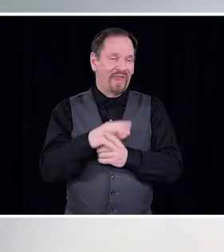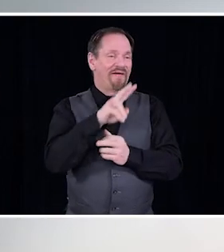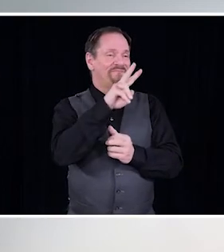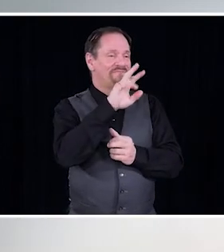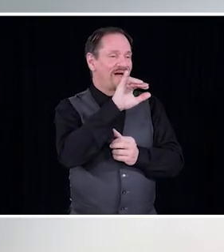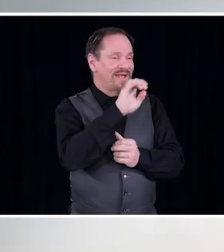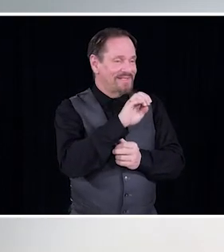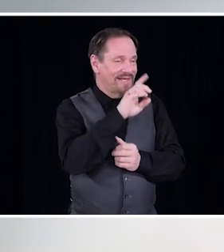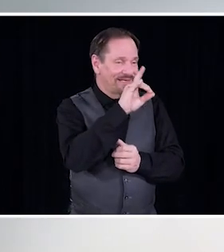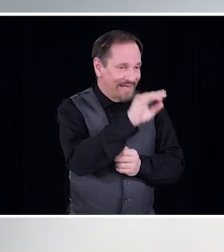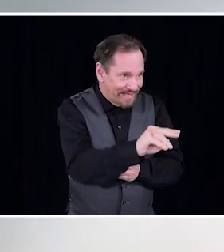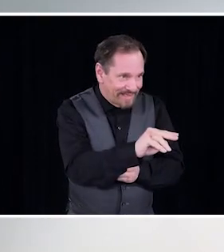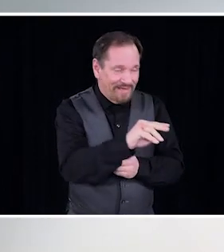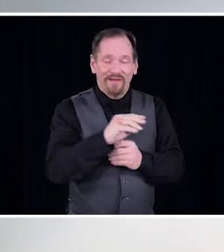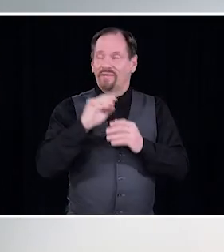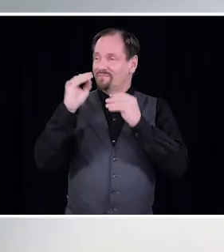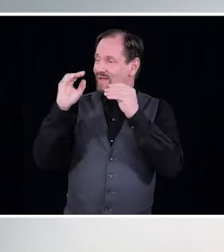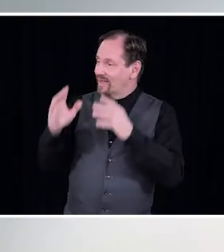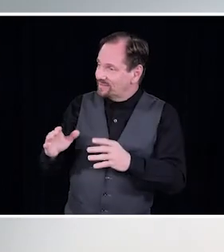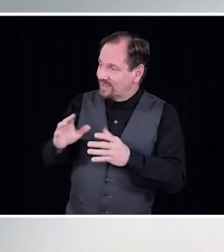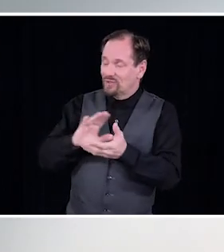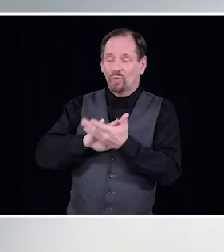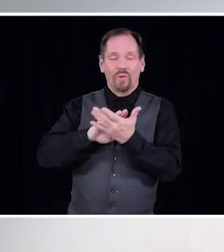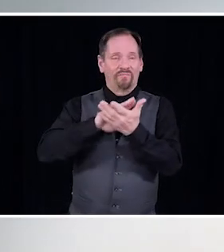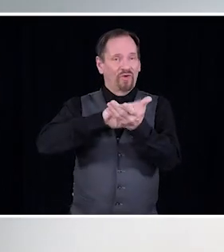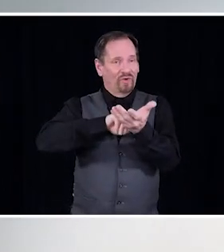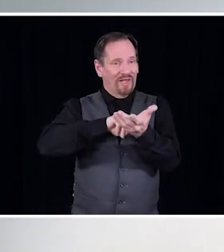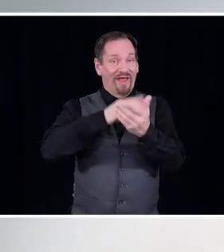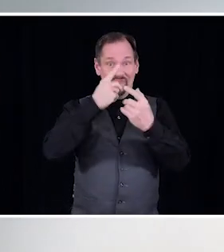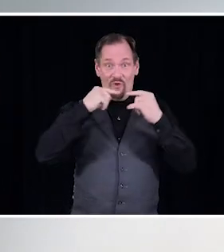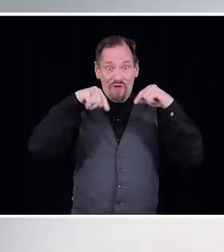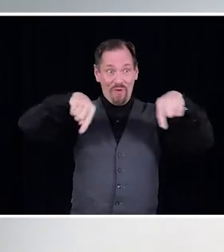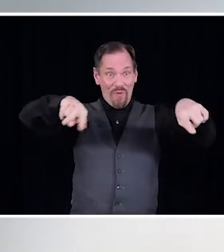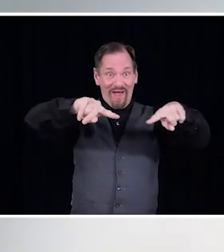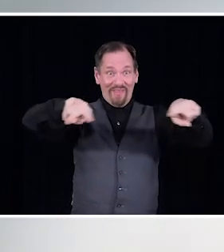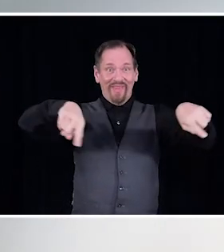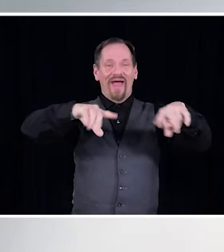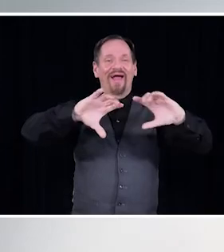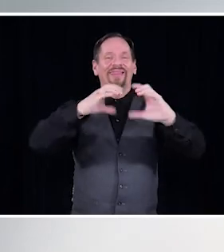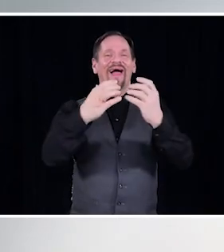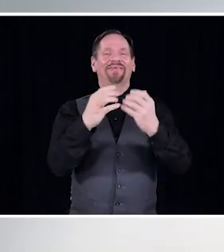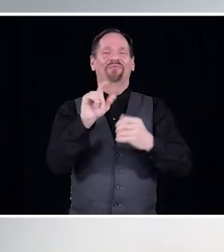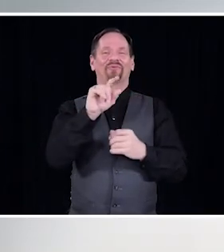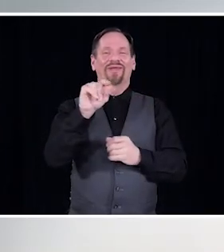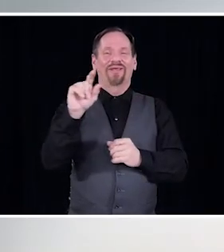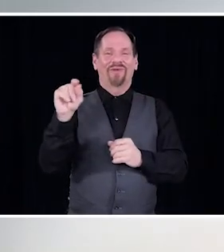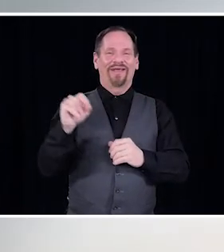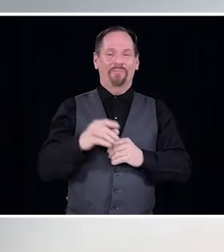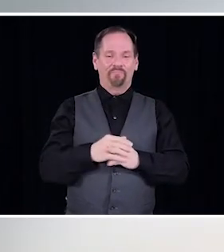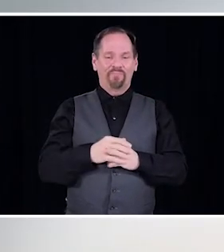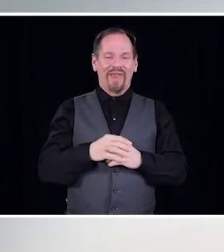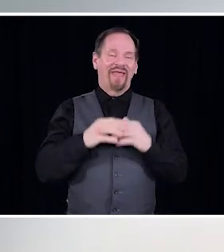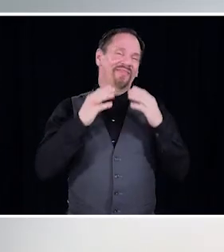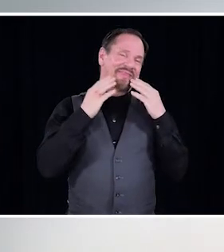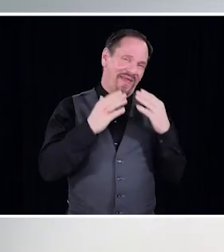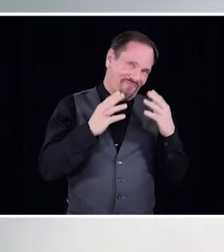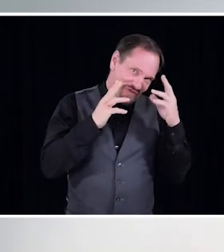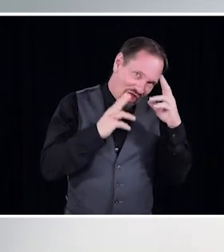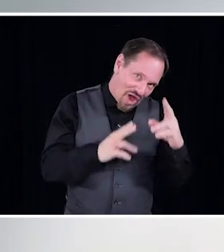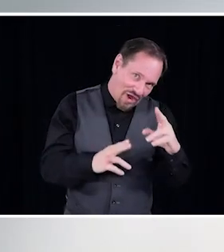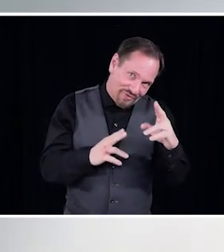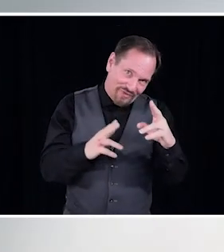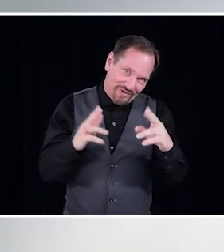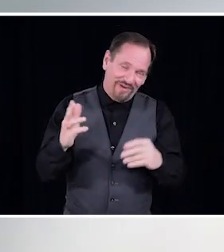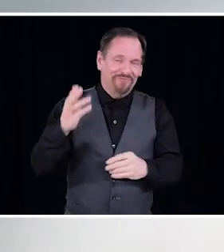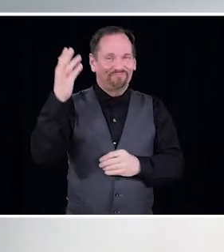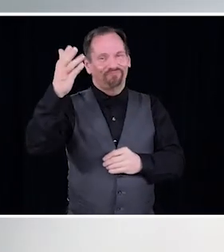the faculty at the School of Nursing, and to all of you, the class of 2020. Thank you for the honor